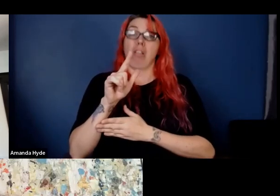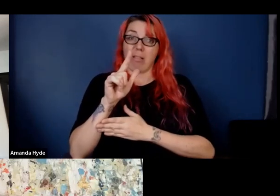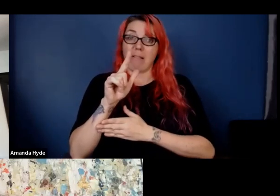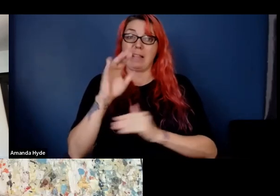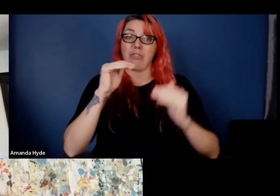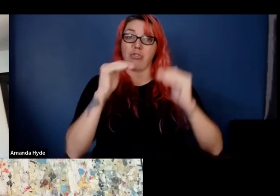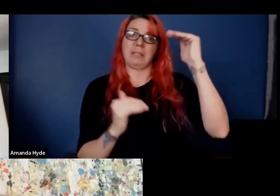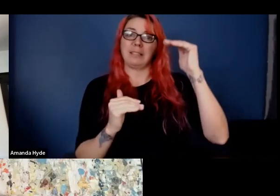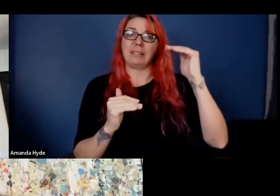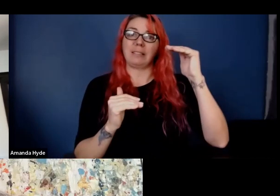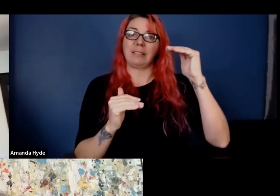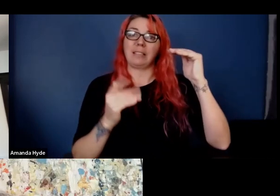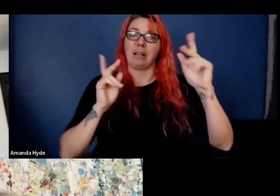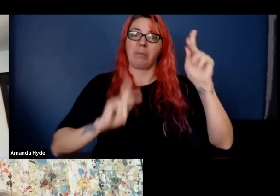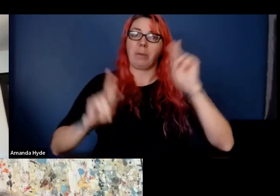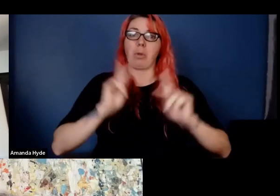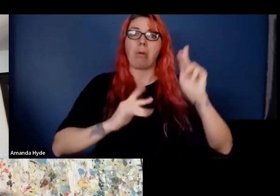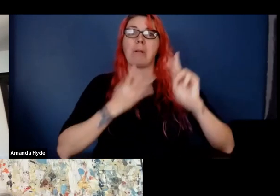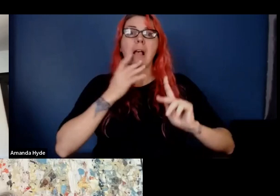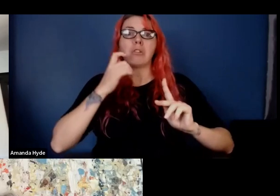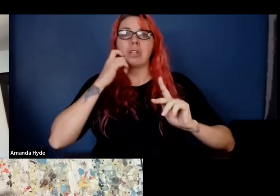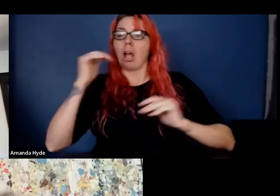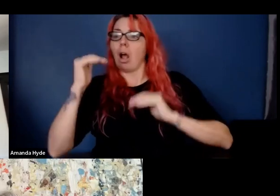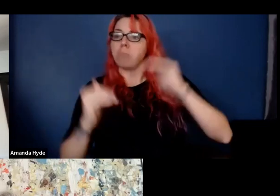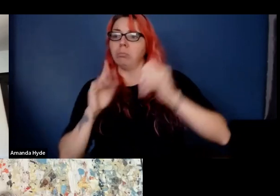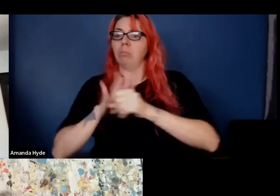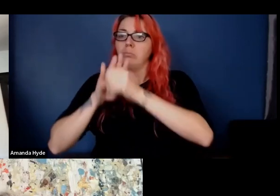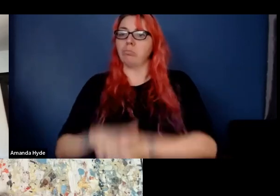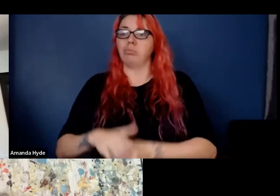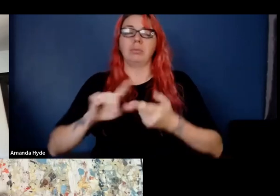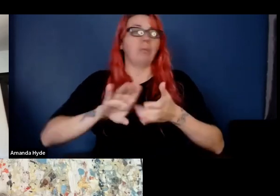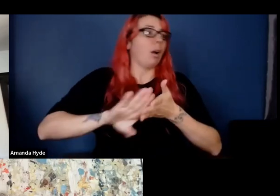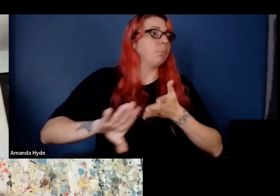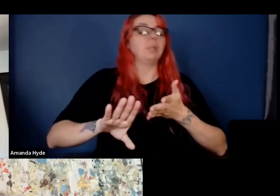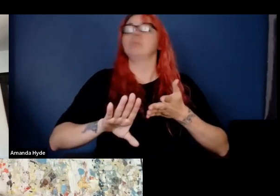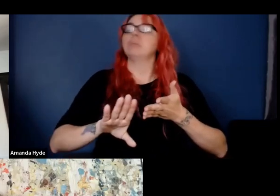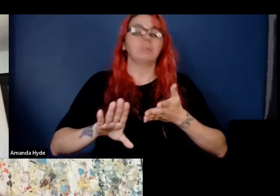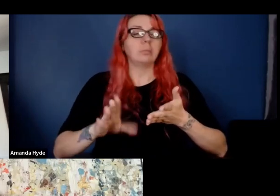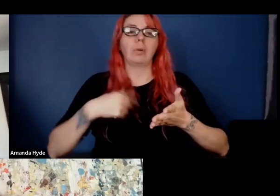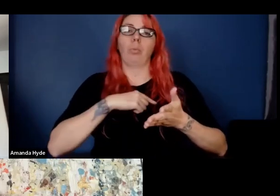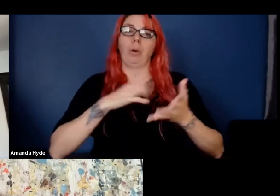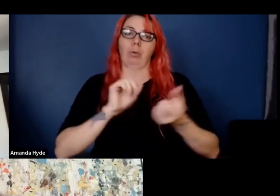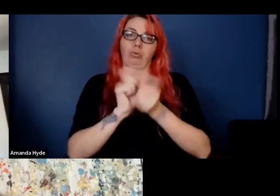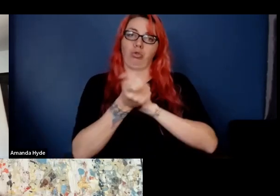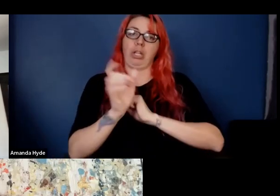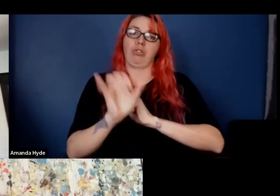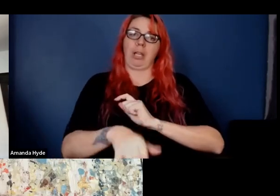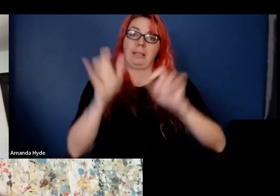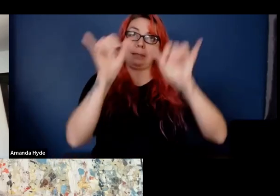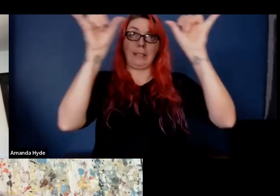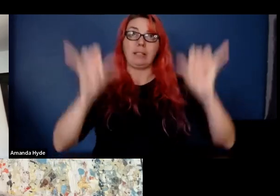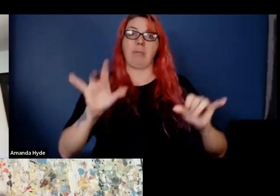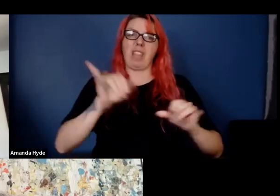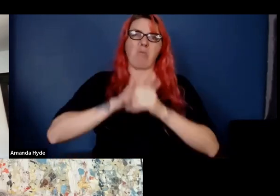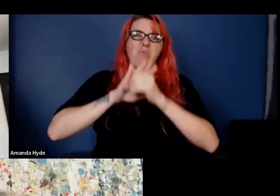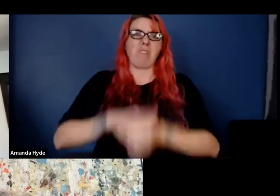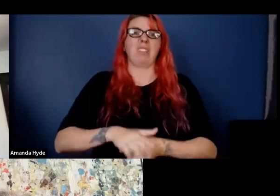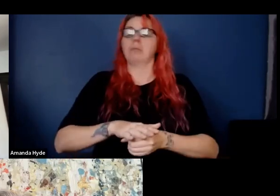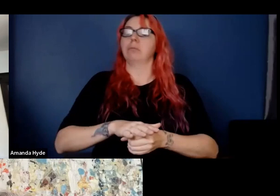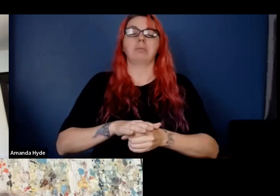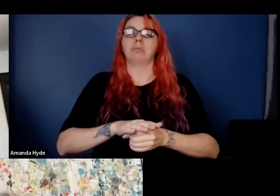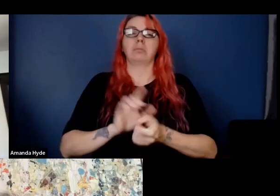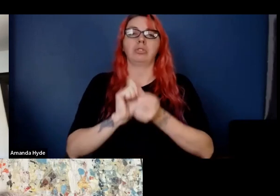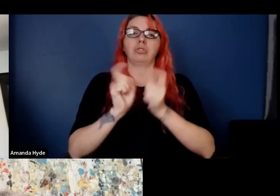within workplaces and structures and how we can all work to change the existing systems of oppression, making them more equitable